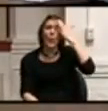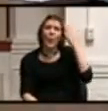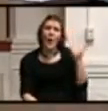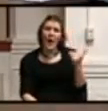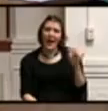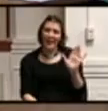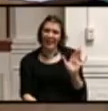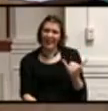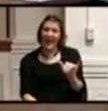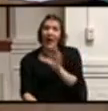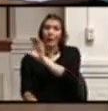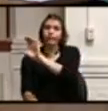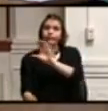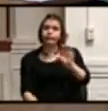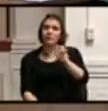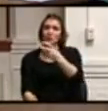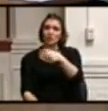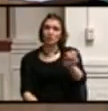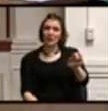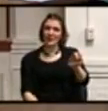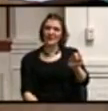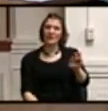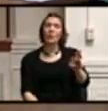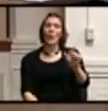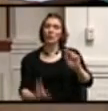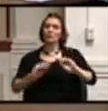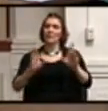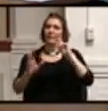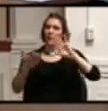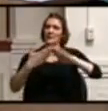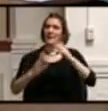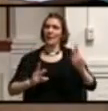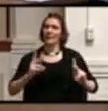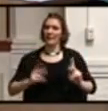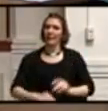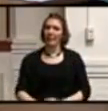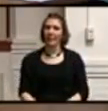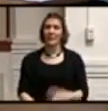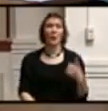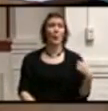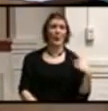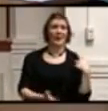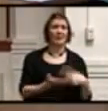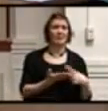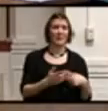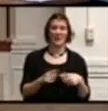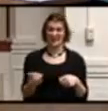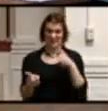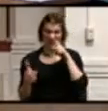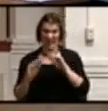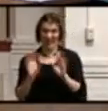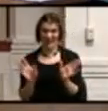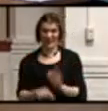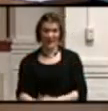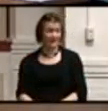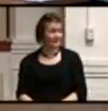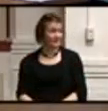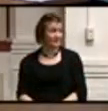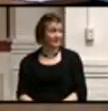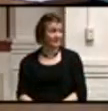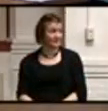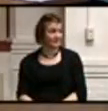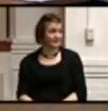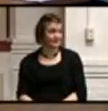case, why we did that? I think it's important for everybody to understand. I know you and I discussed that a little bit. Can you just walk through